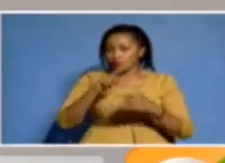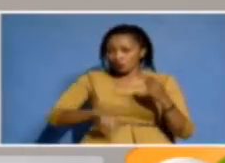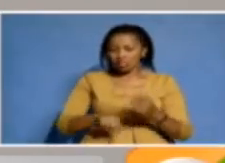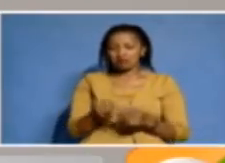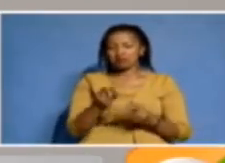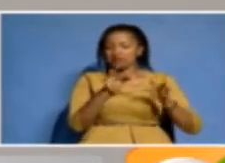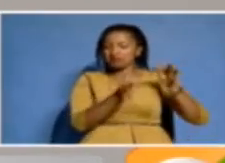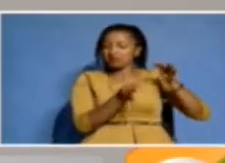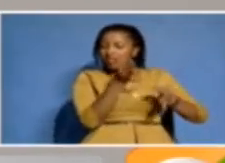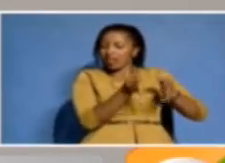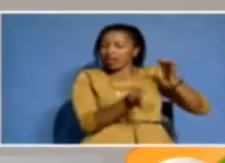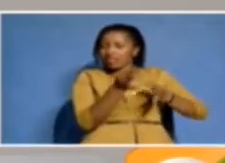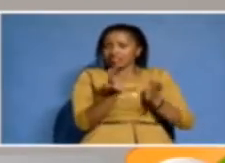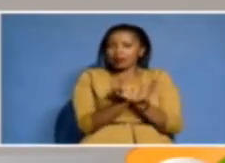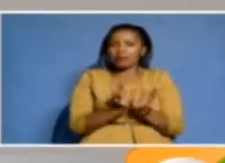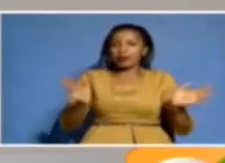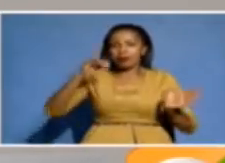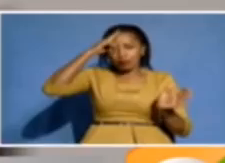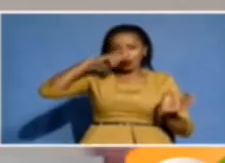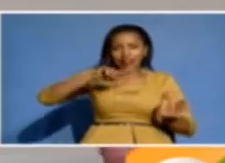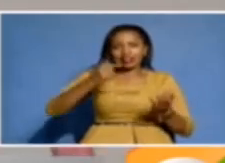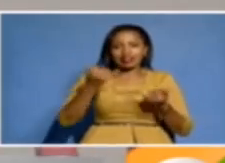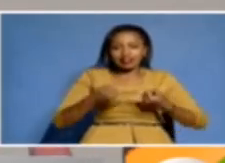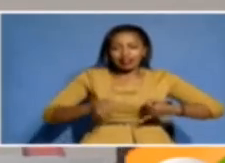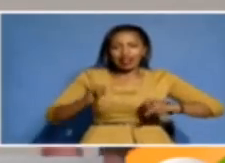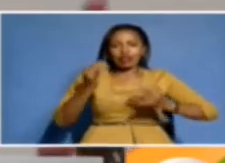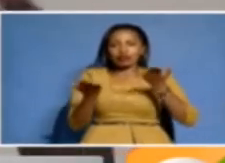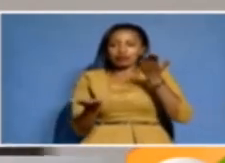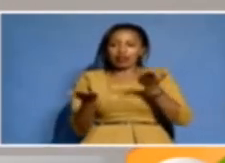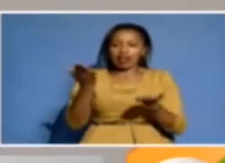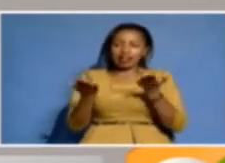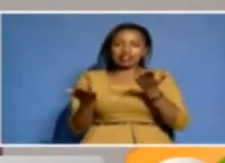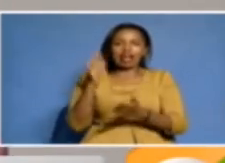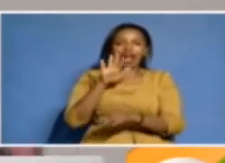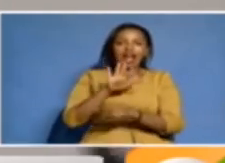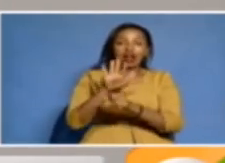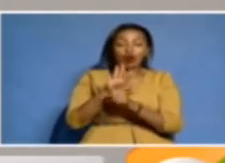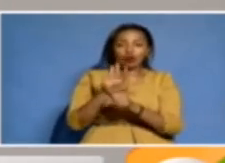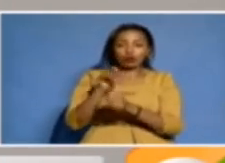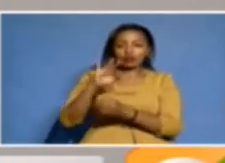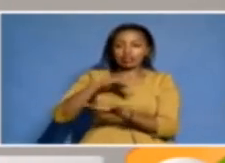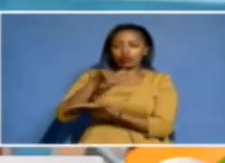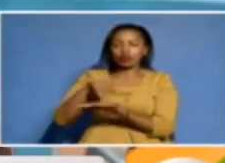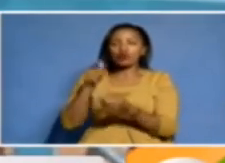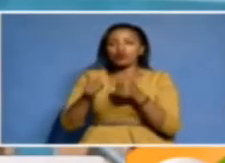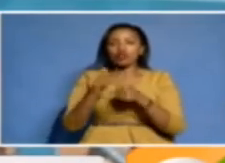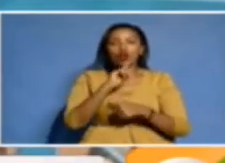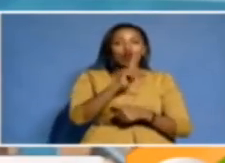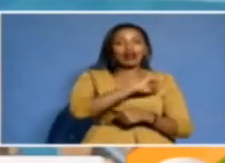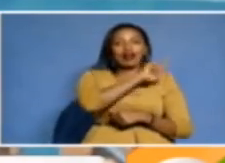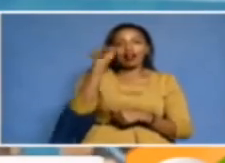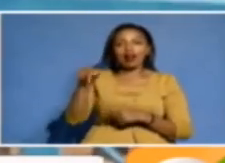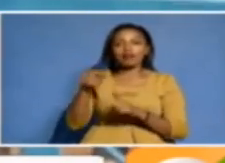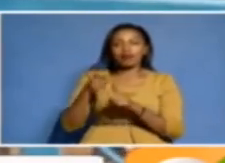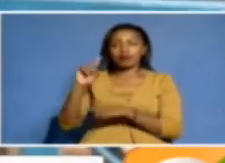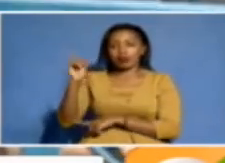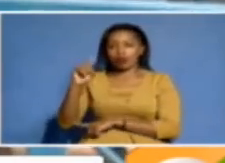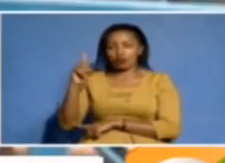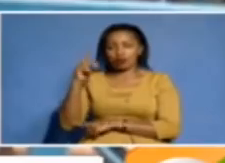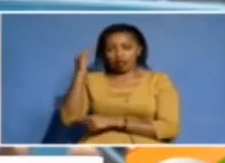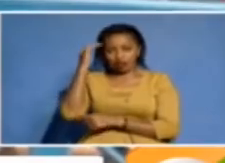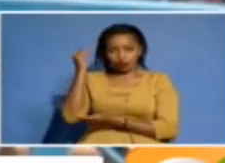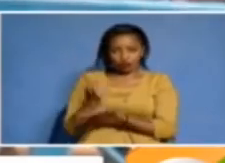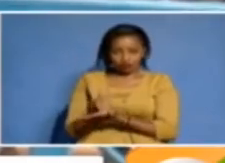to strike a balance between too much centralization, what instructions are coming from Nairobi. Still, the high population in